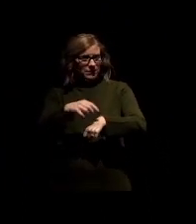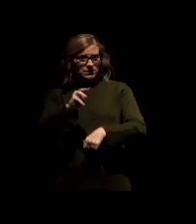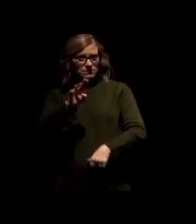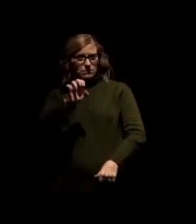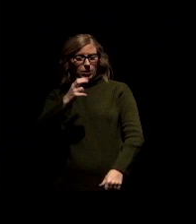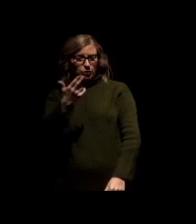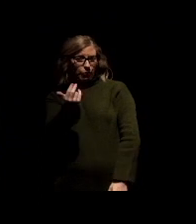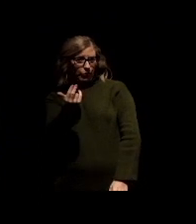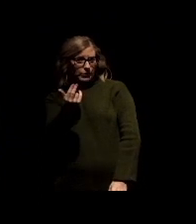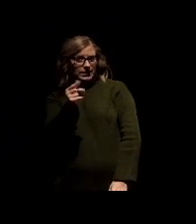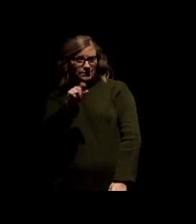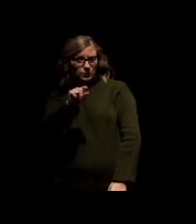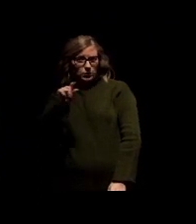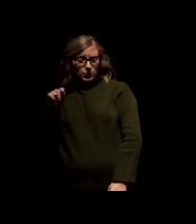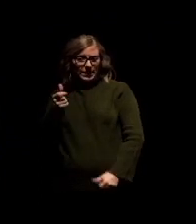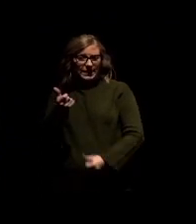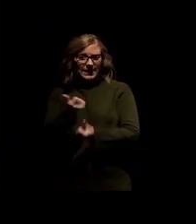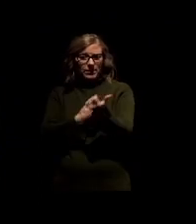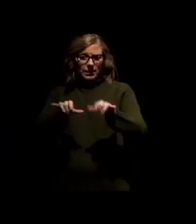13th, right?